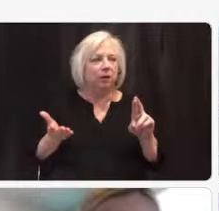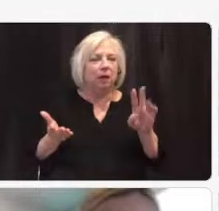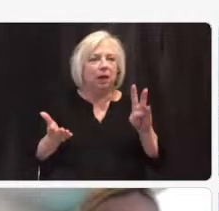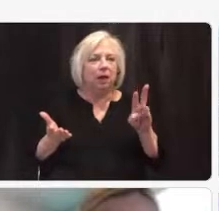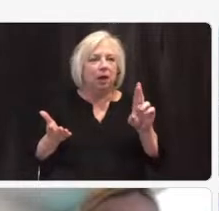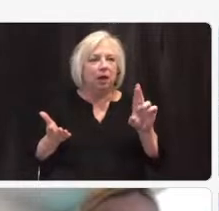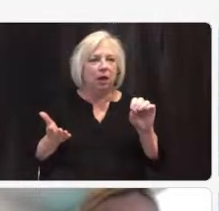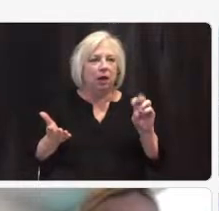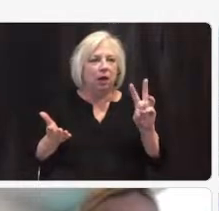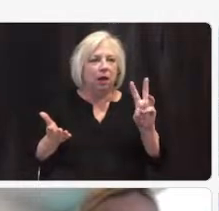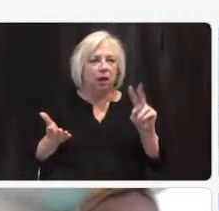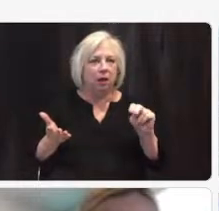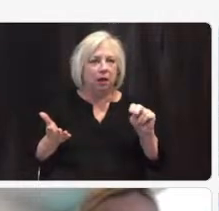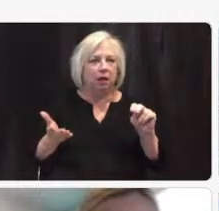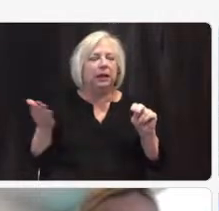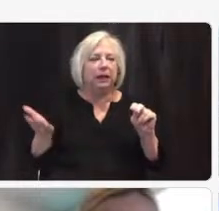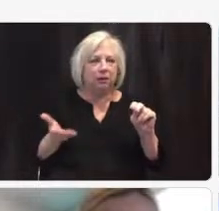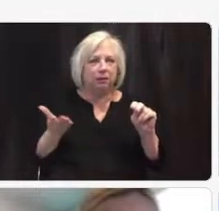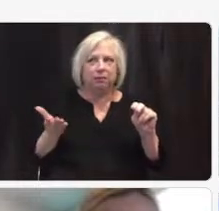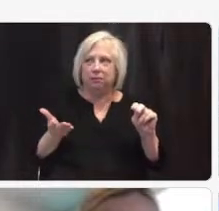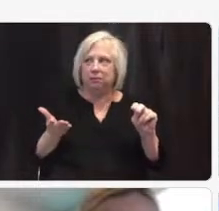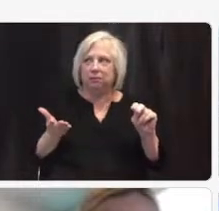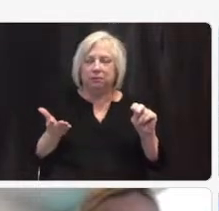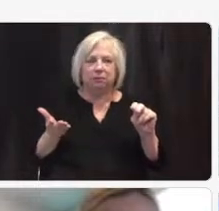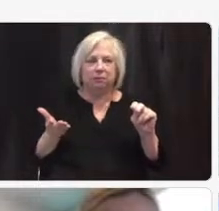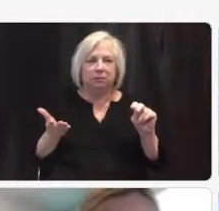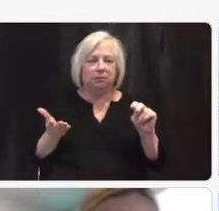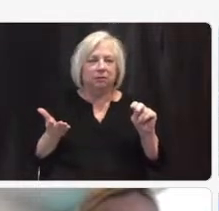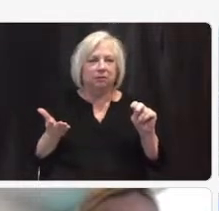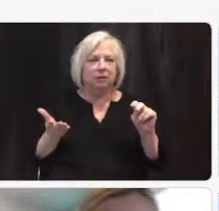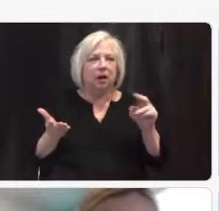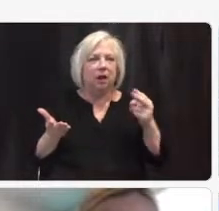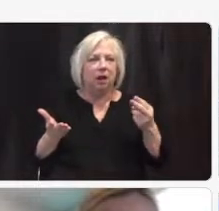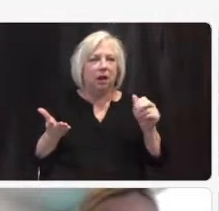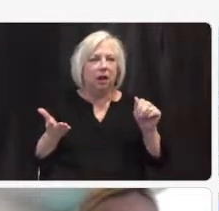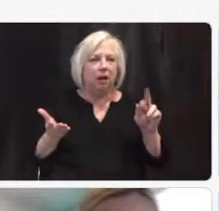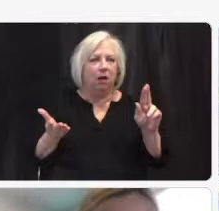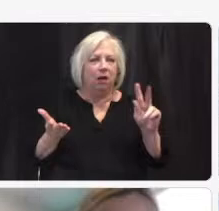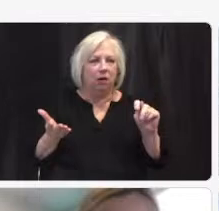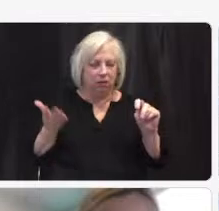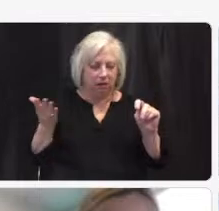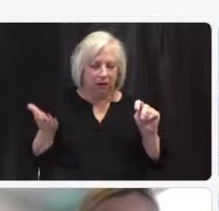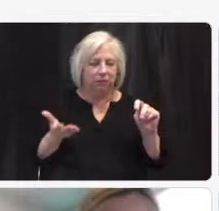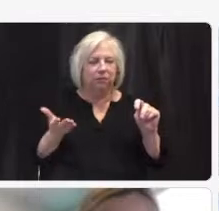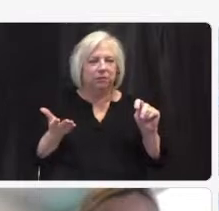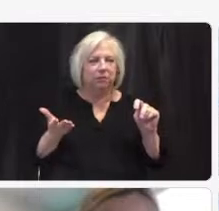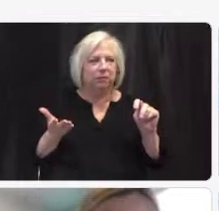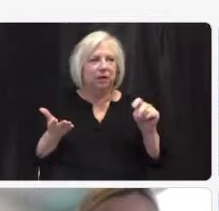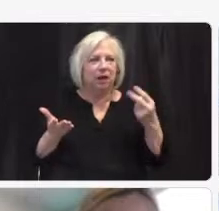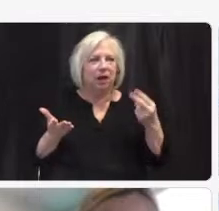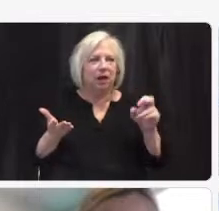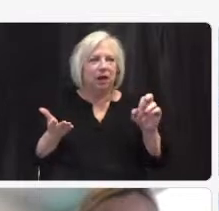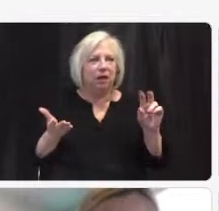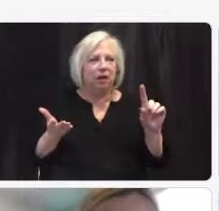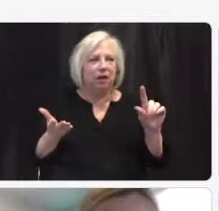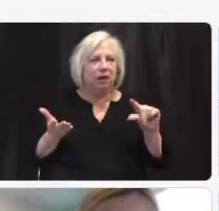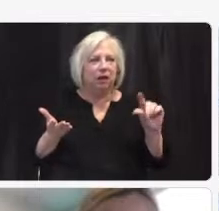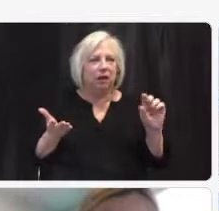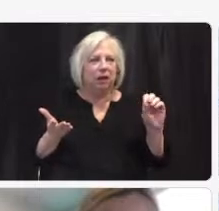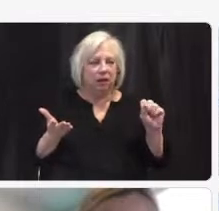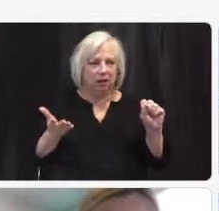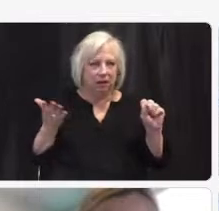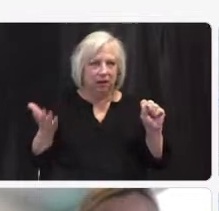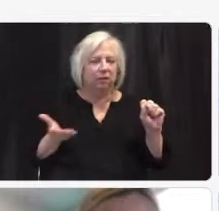Brown. Present. Hart. Here. Hodges.